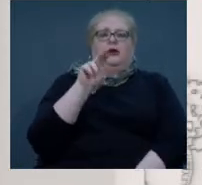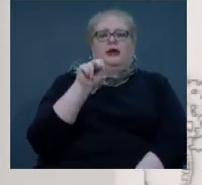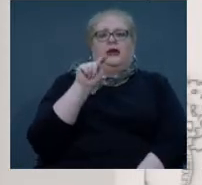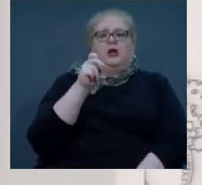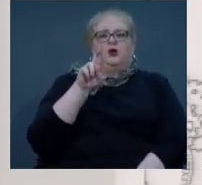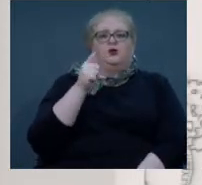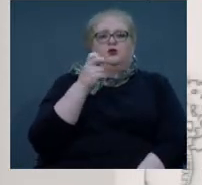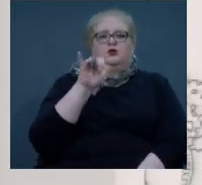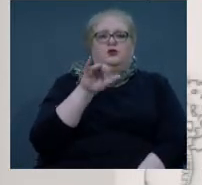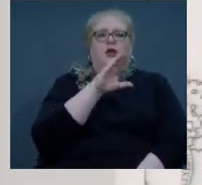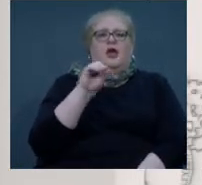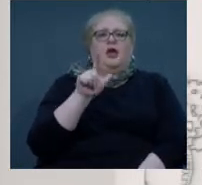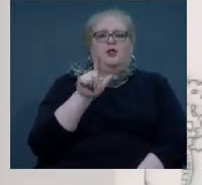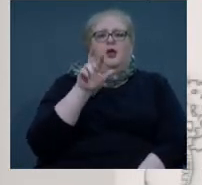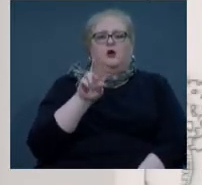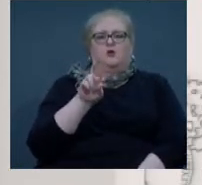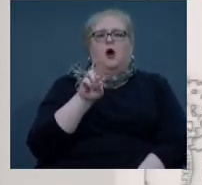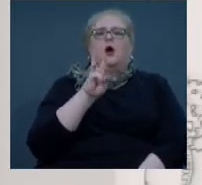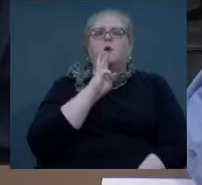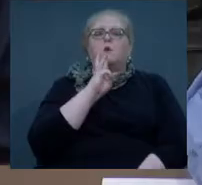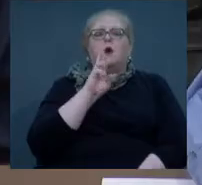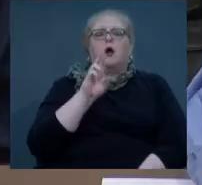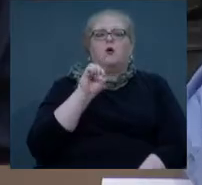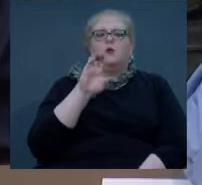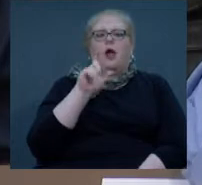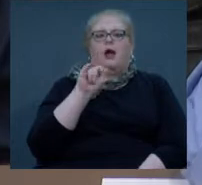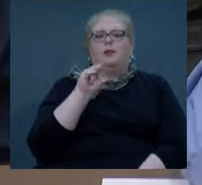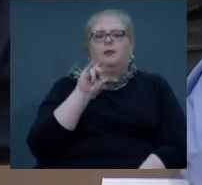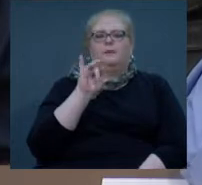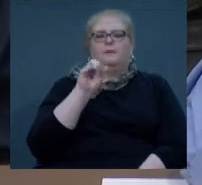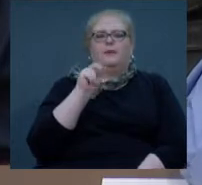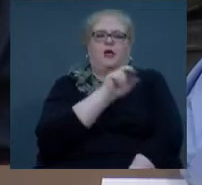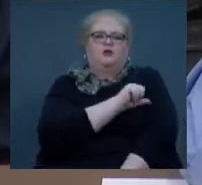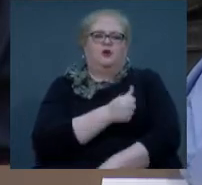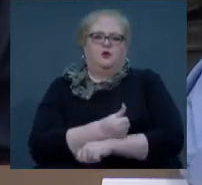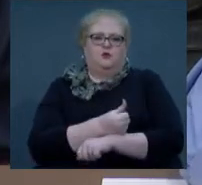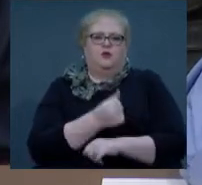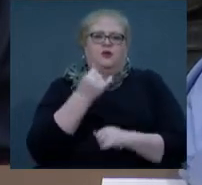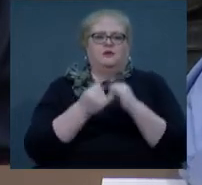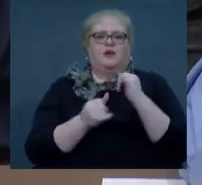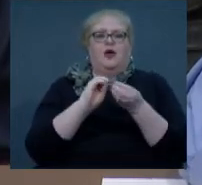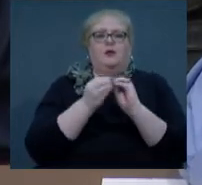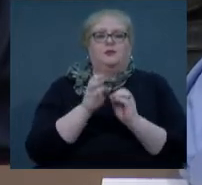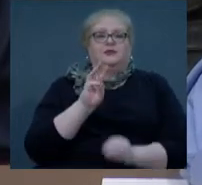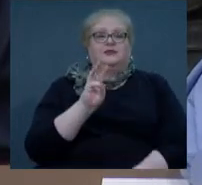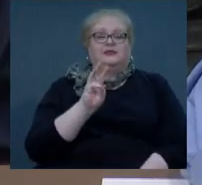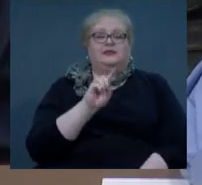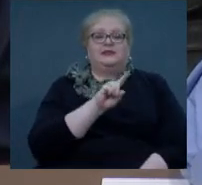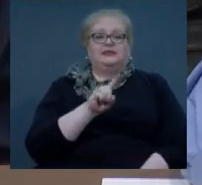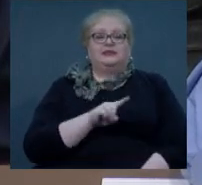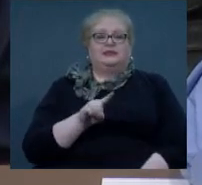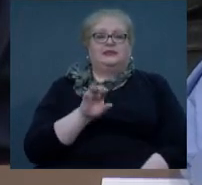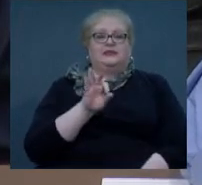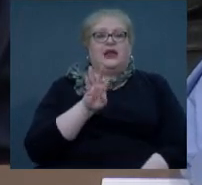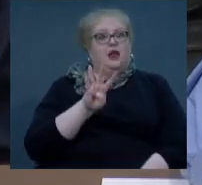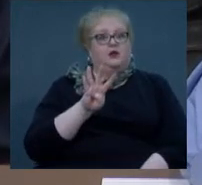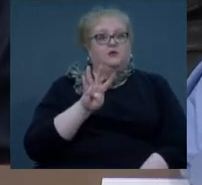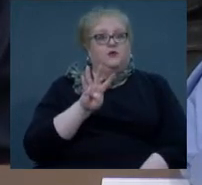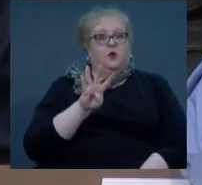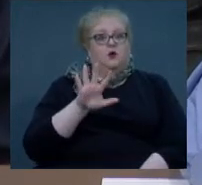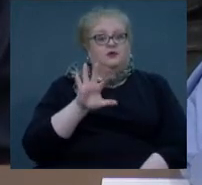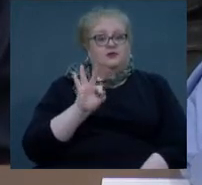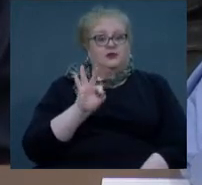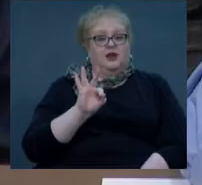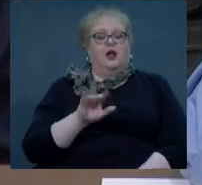Rock Water Reclamation Authority. Finally, item number 6, Z9459, Little